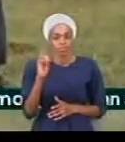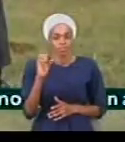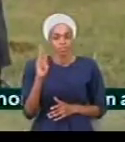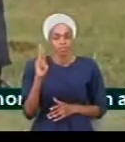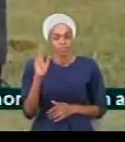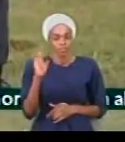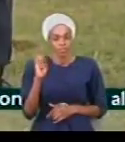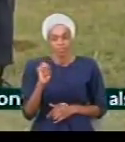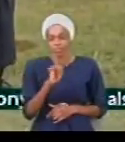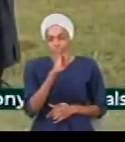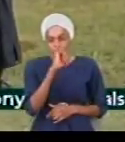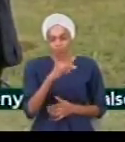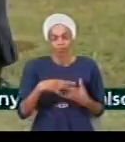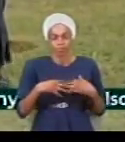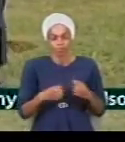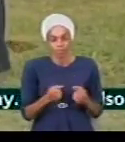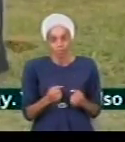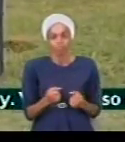your turn.